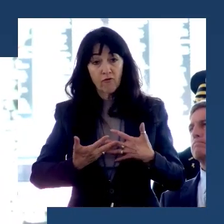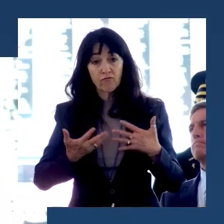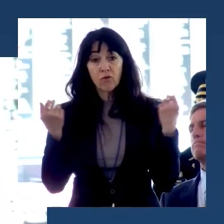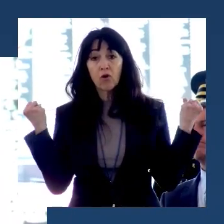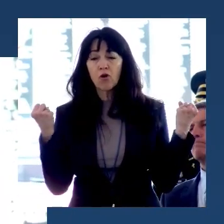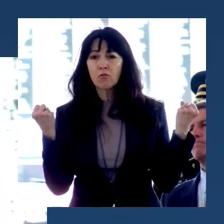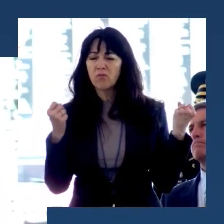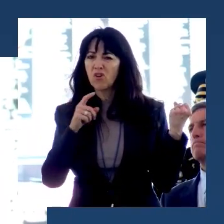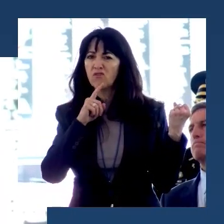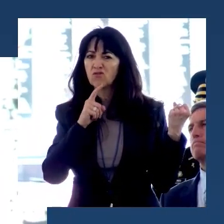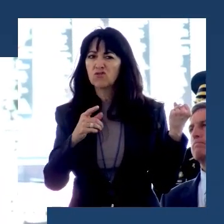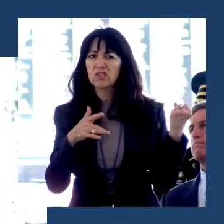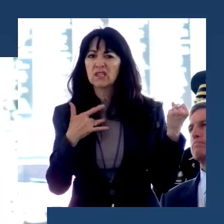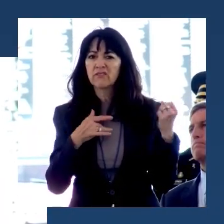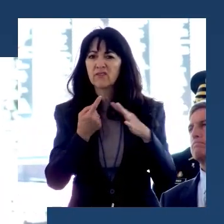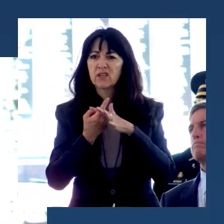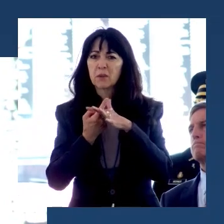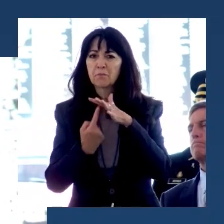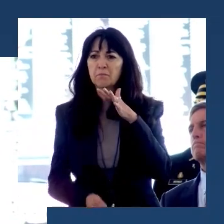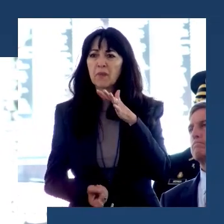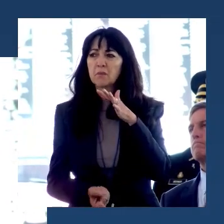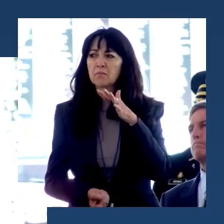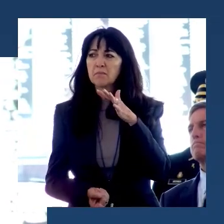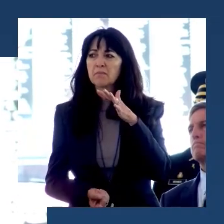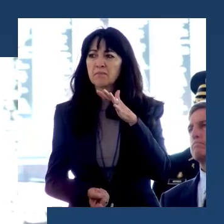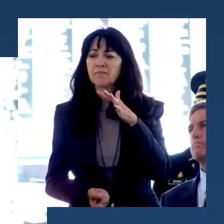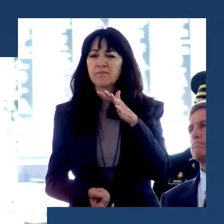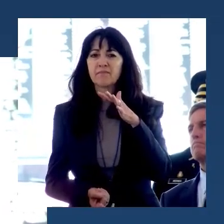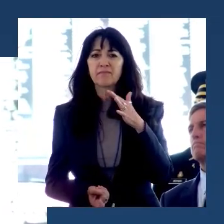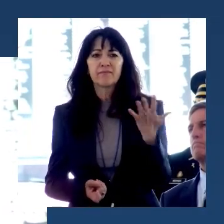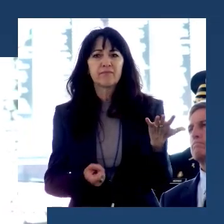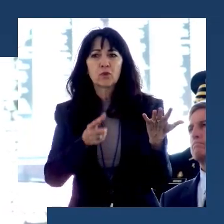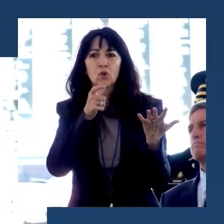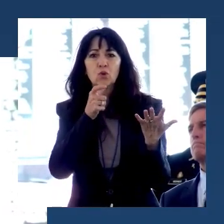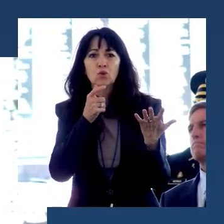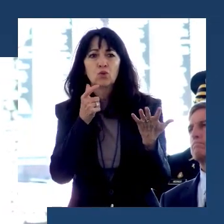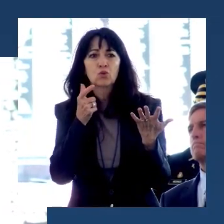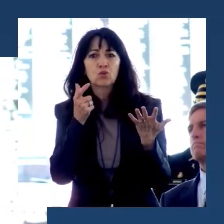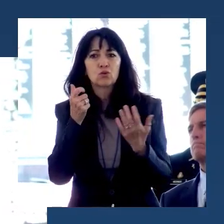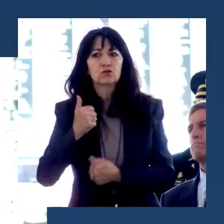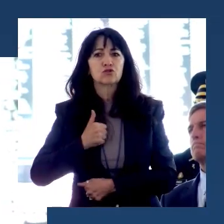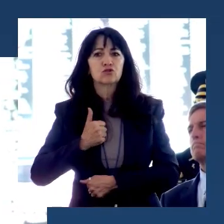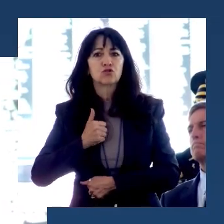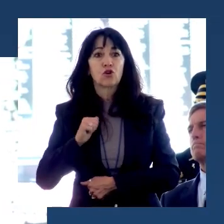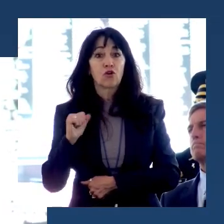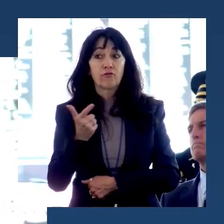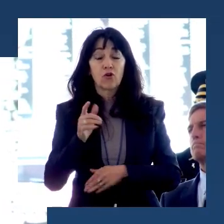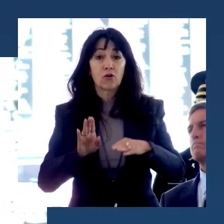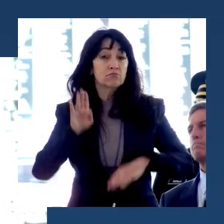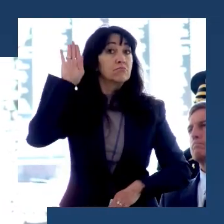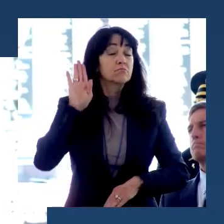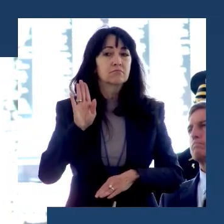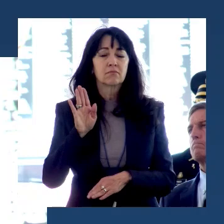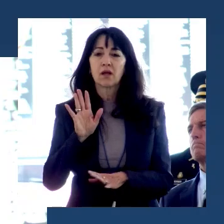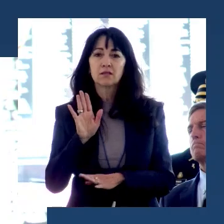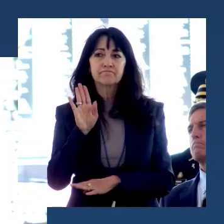of us are really humble. Like, how many actually really shot their hand up when they asked who served? None of us, right? Like, it was kind of